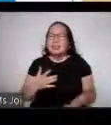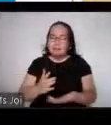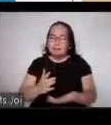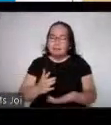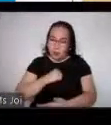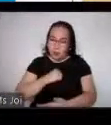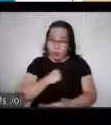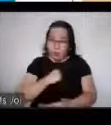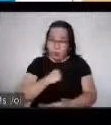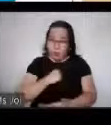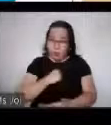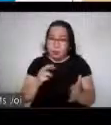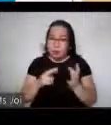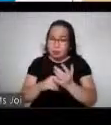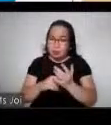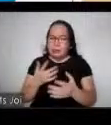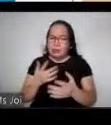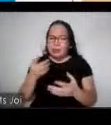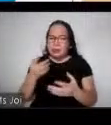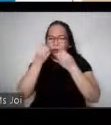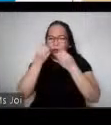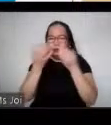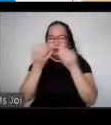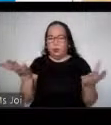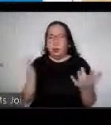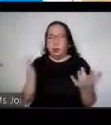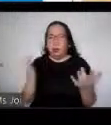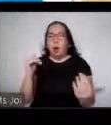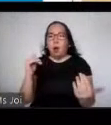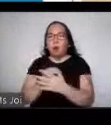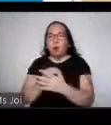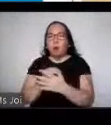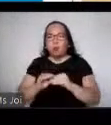yung talagang known to prevent transmission.